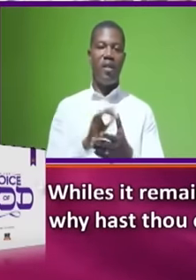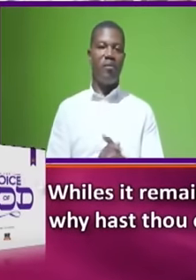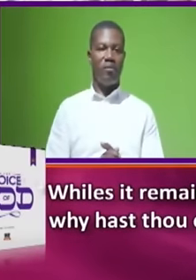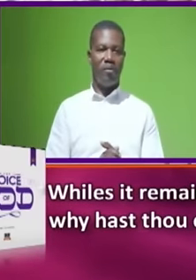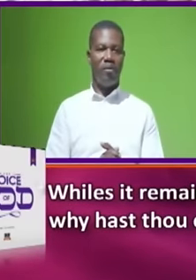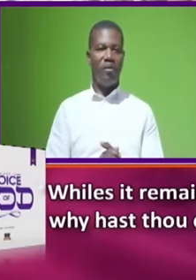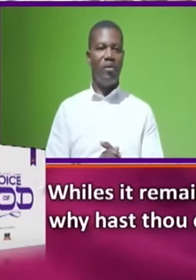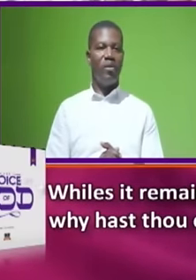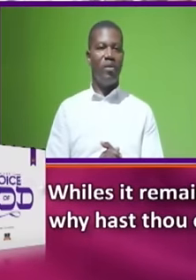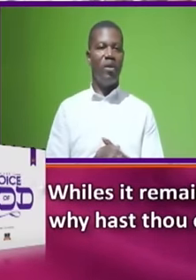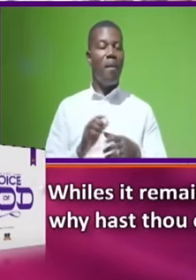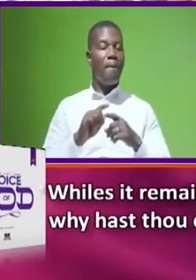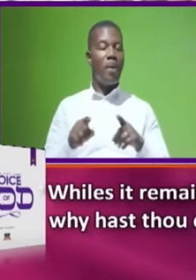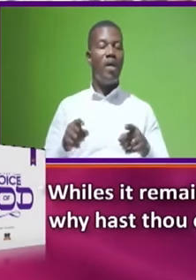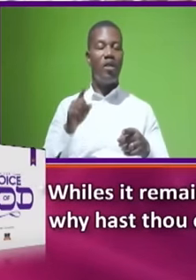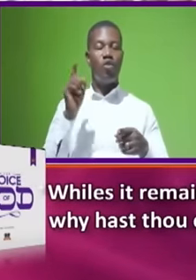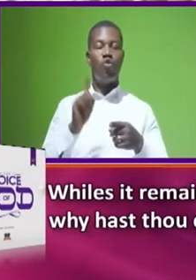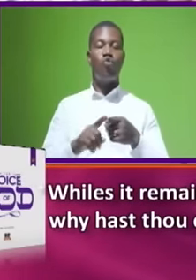Thou hast not lied unto men,